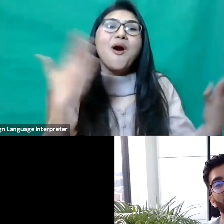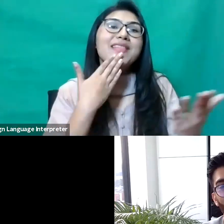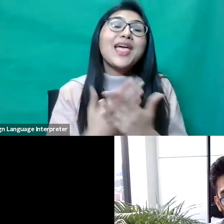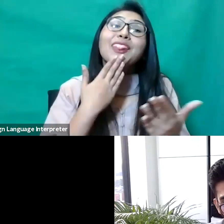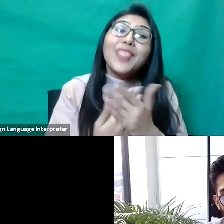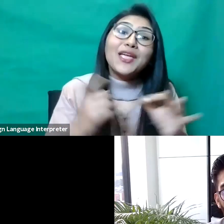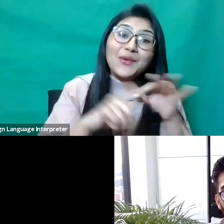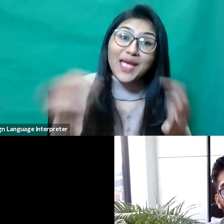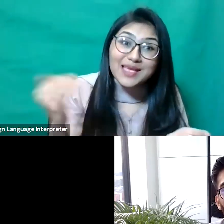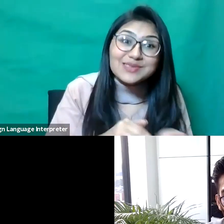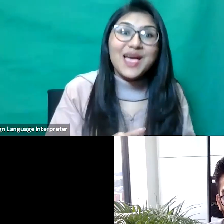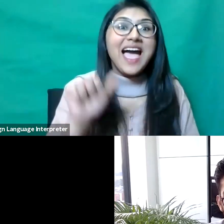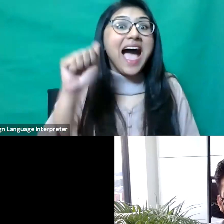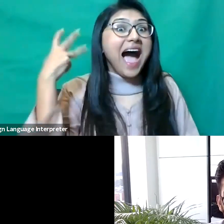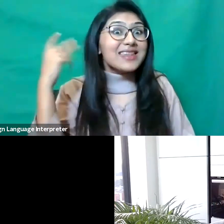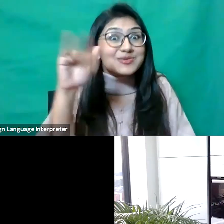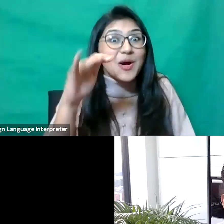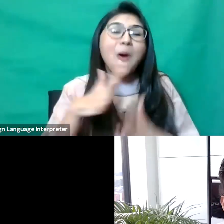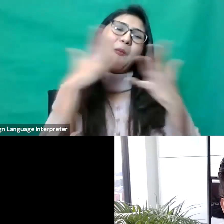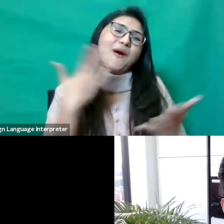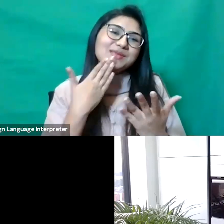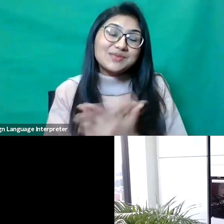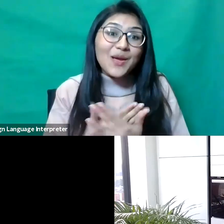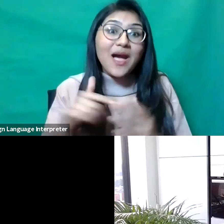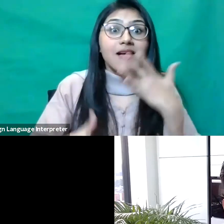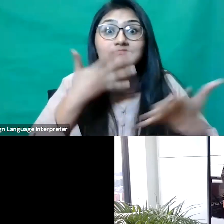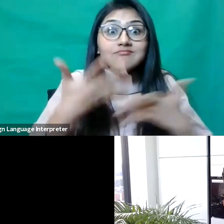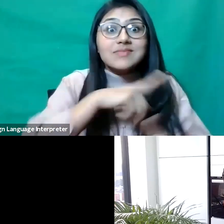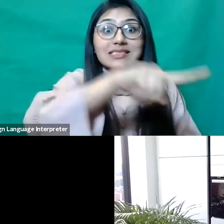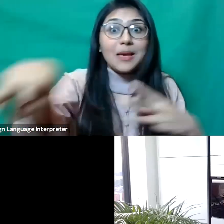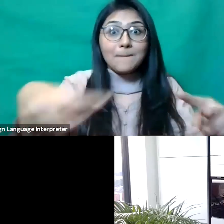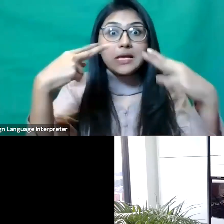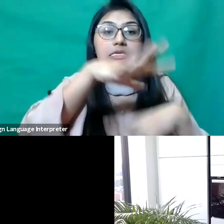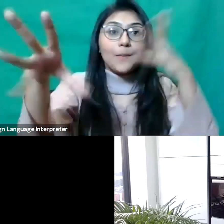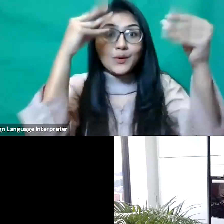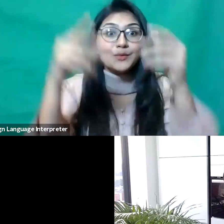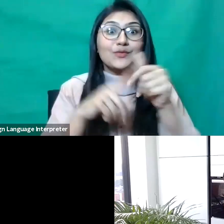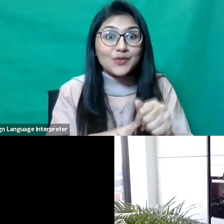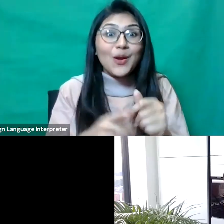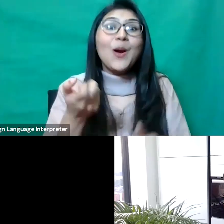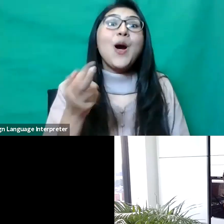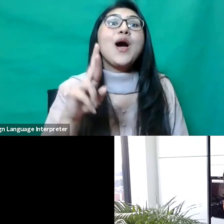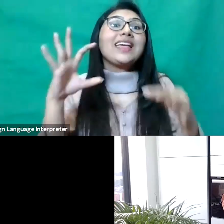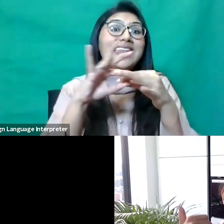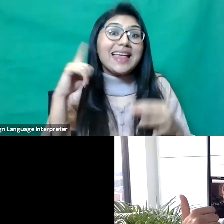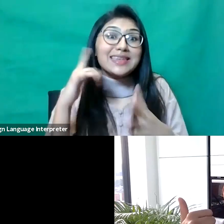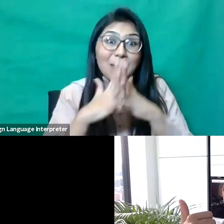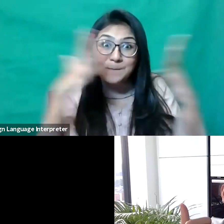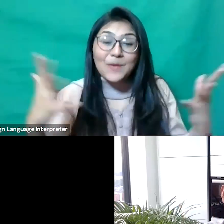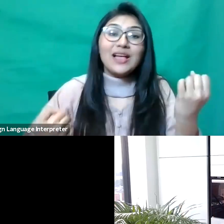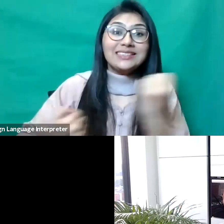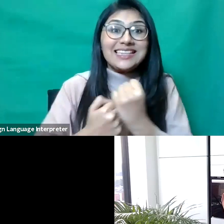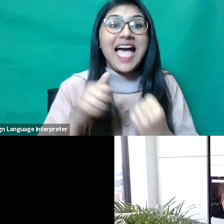Thank you so much for inviting me. I hope this will be useful information. And thank you to Connect Here for powering